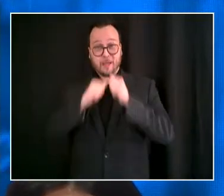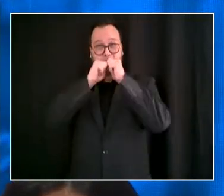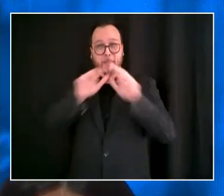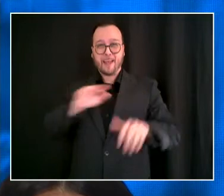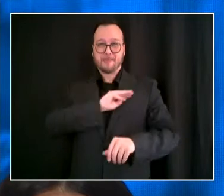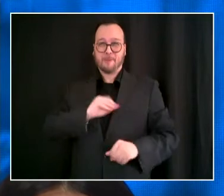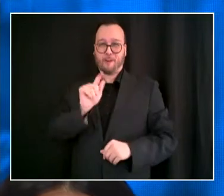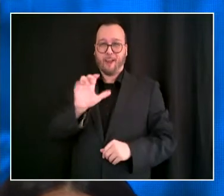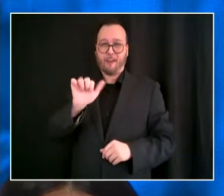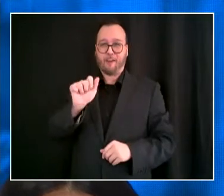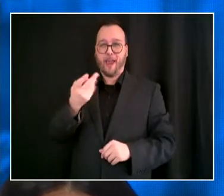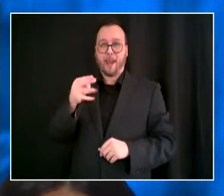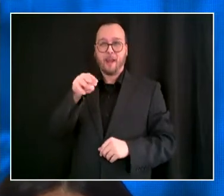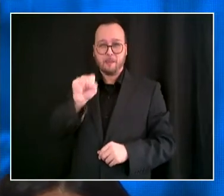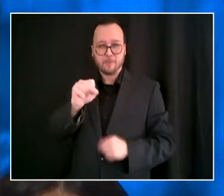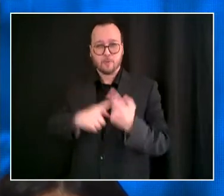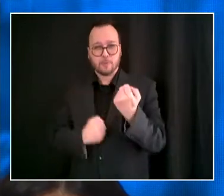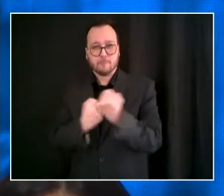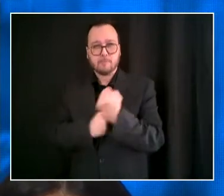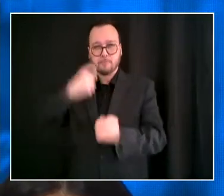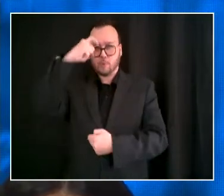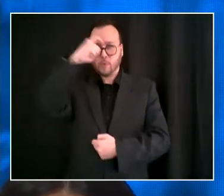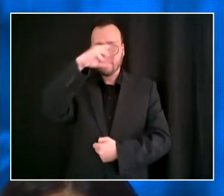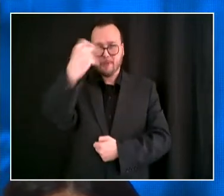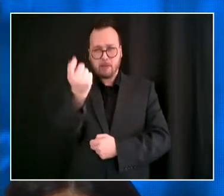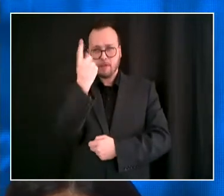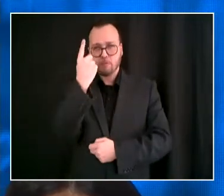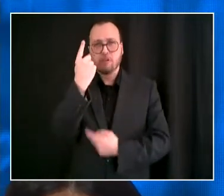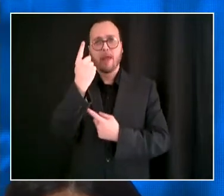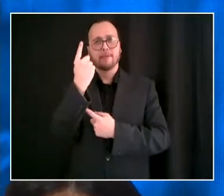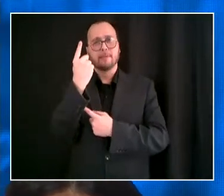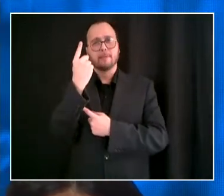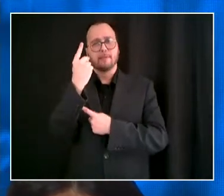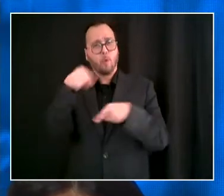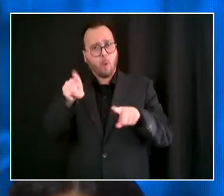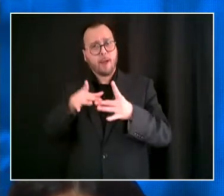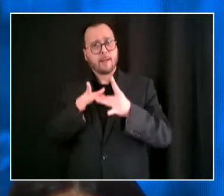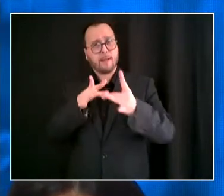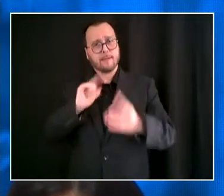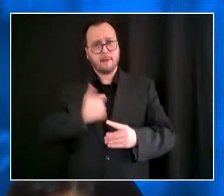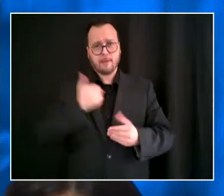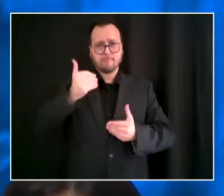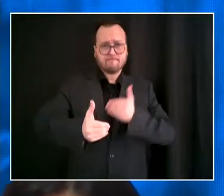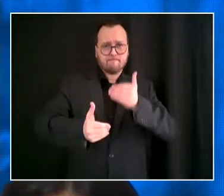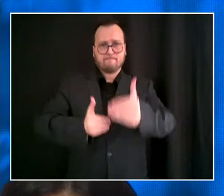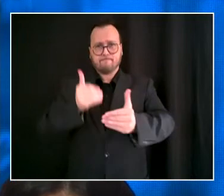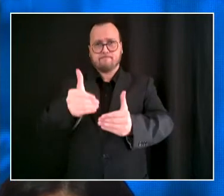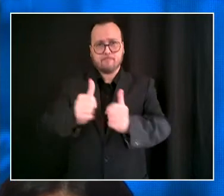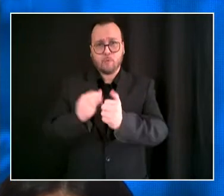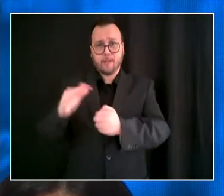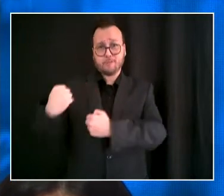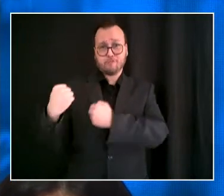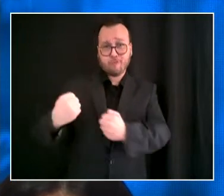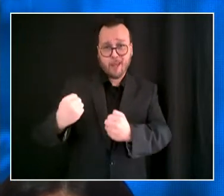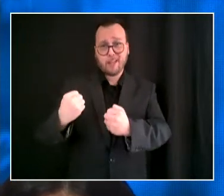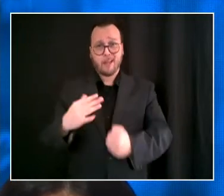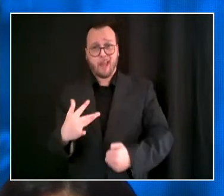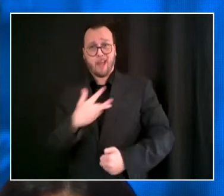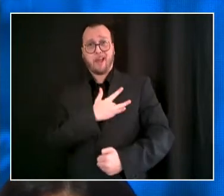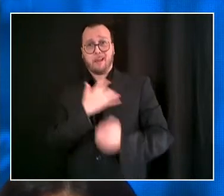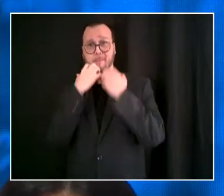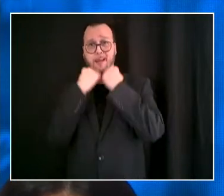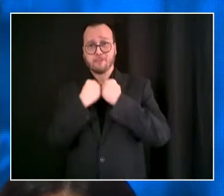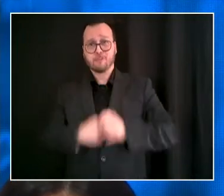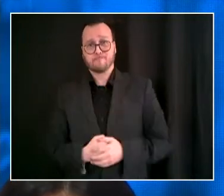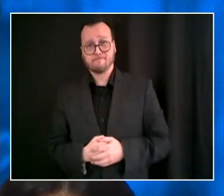with chachma, ubina, wisdom, and understanding as he leads us forward with strength and compassion.